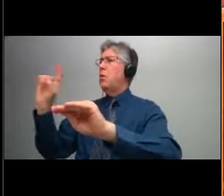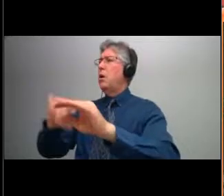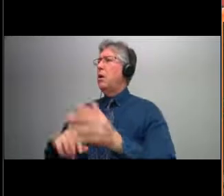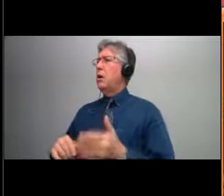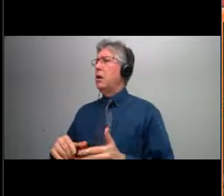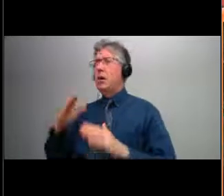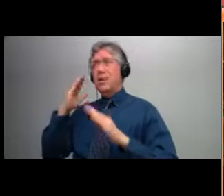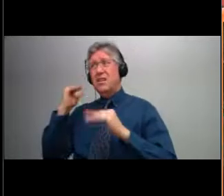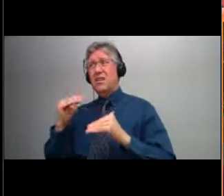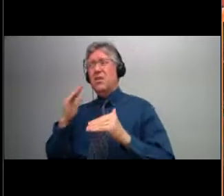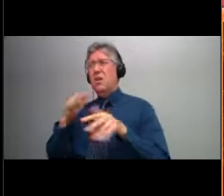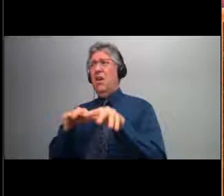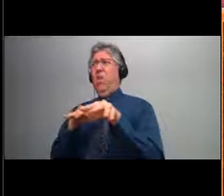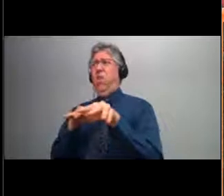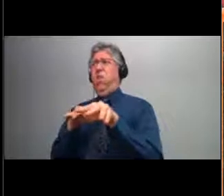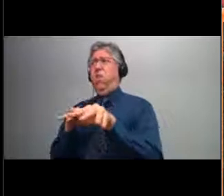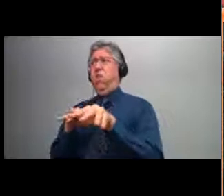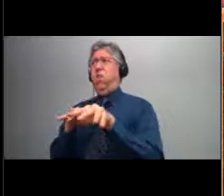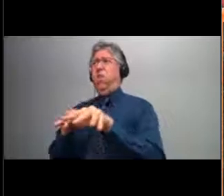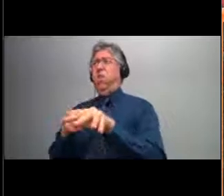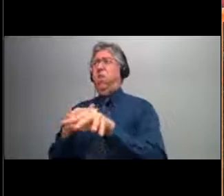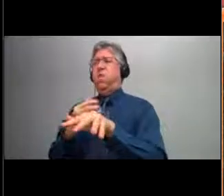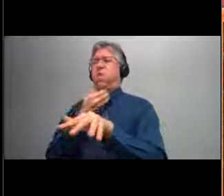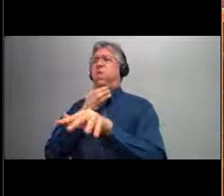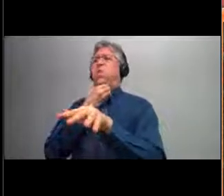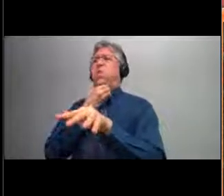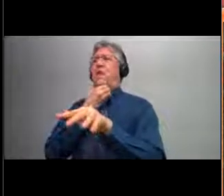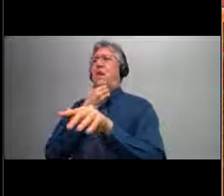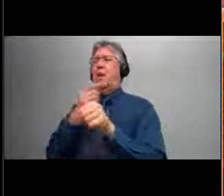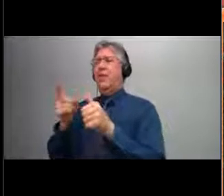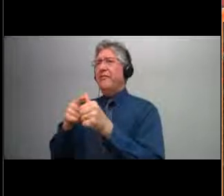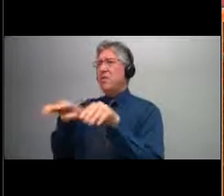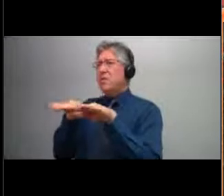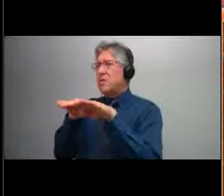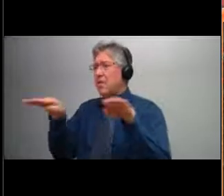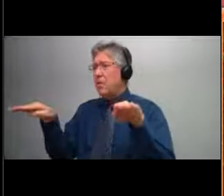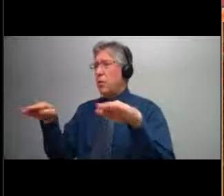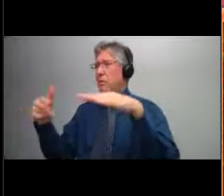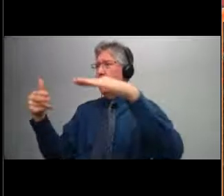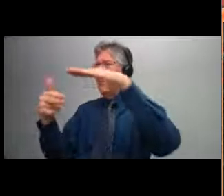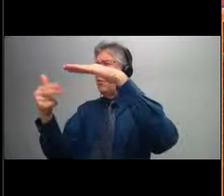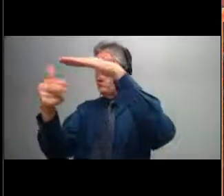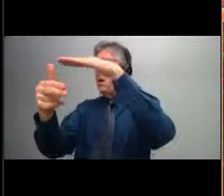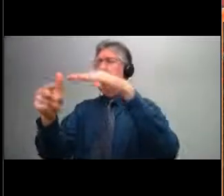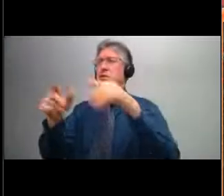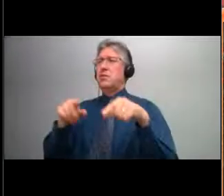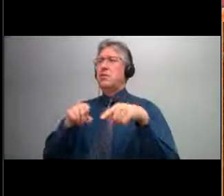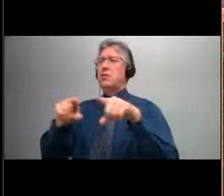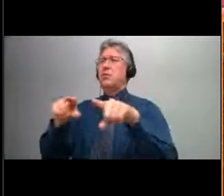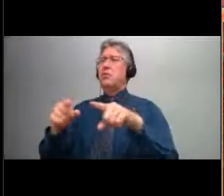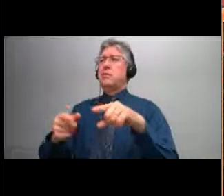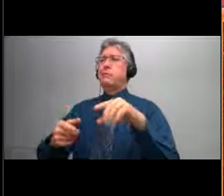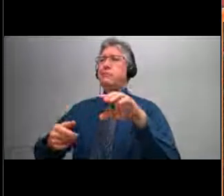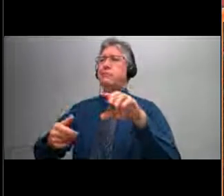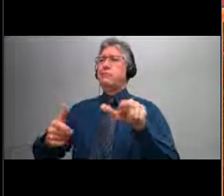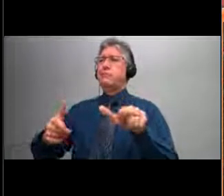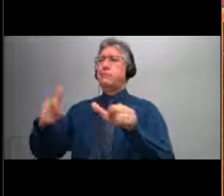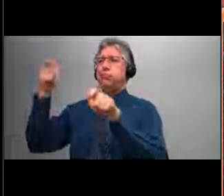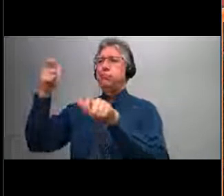more congestion moving through the first floor of the additional parking lot during peak hours.